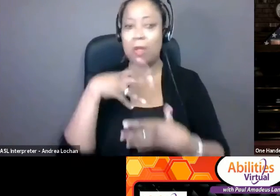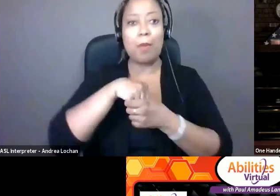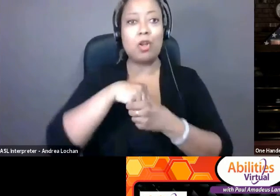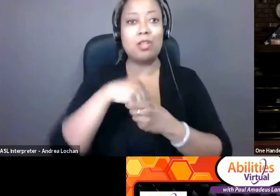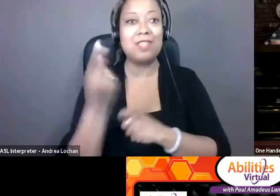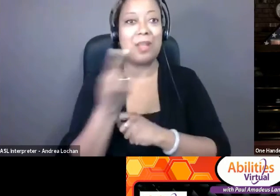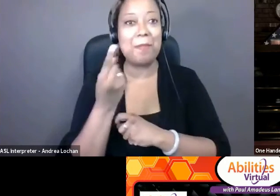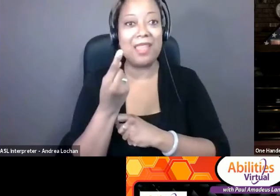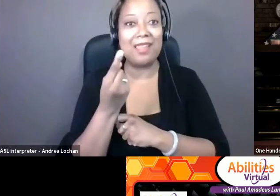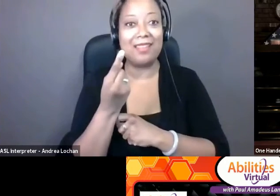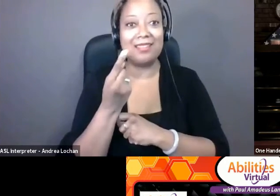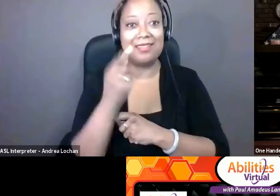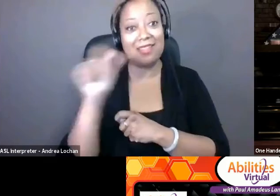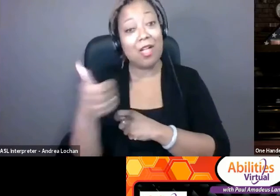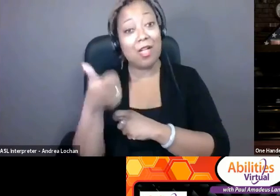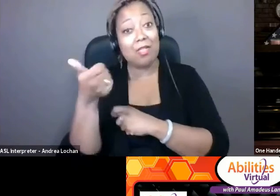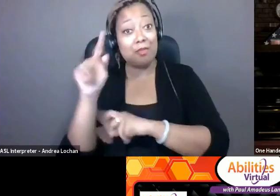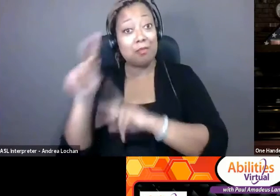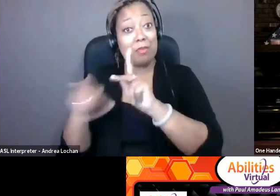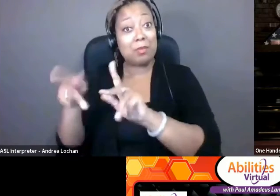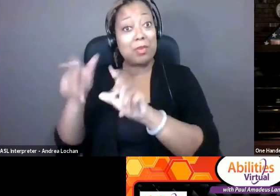else is able to do.